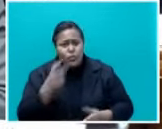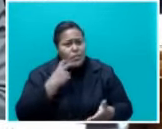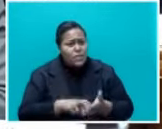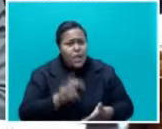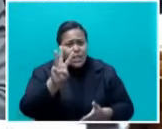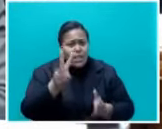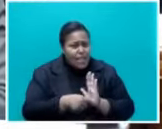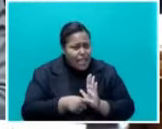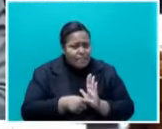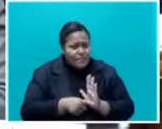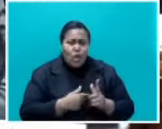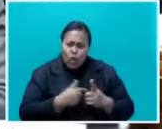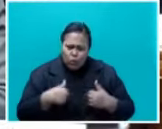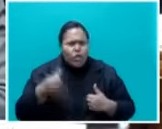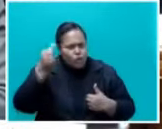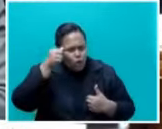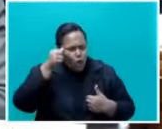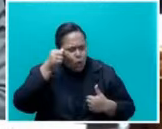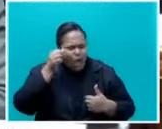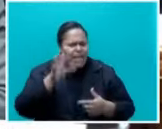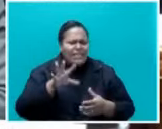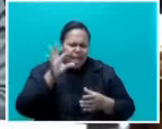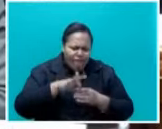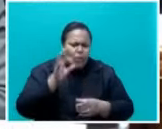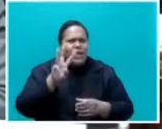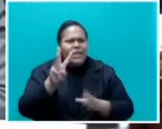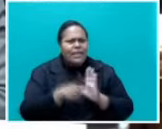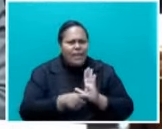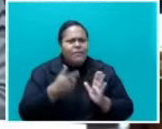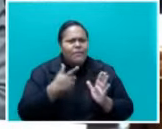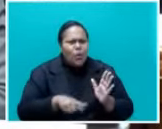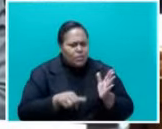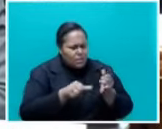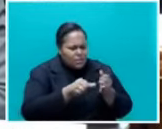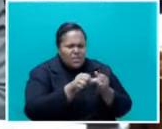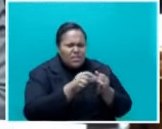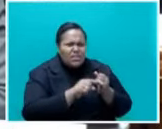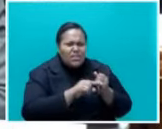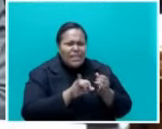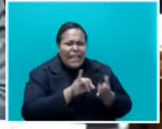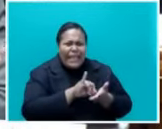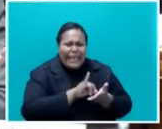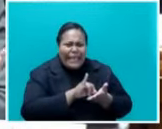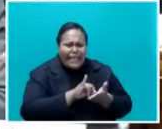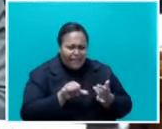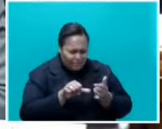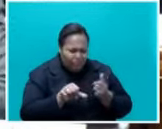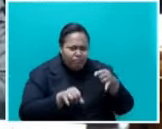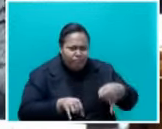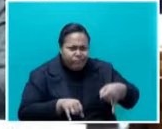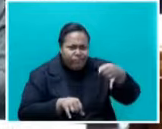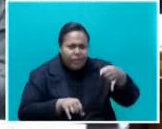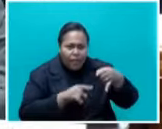we'll know that they're voting 3 times because they'll have the ink on the finger. We've seen in so many jurisdictions, Mr. Speaker,